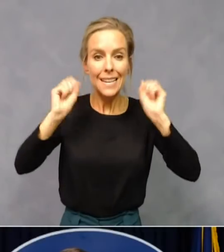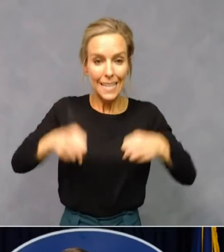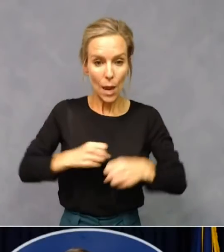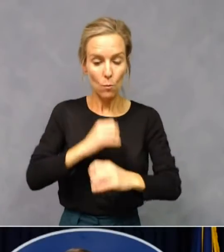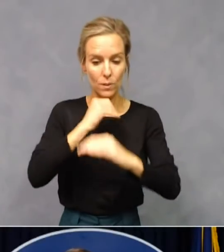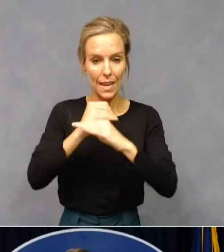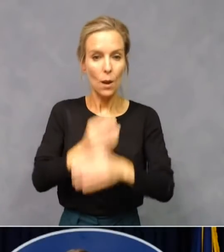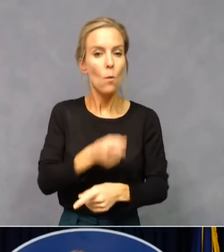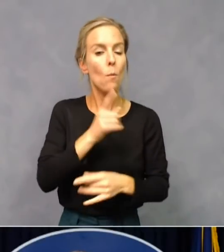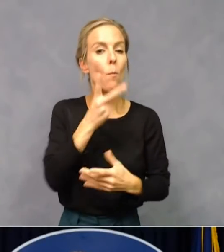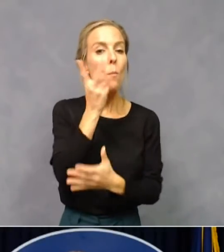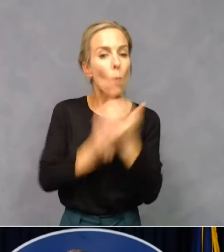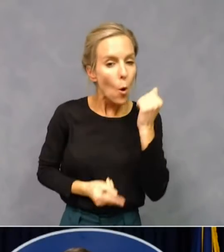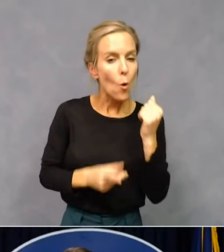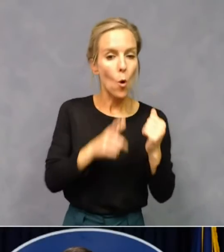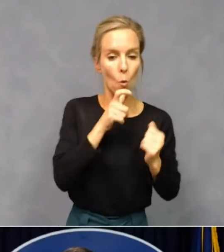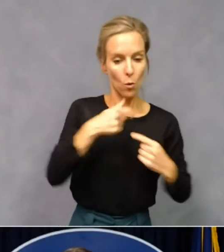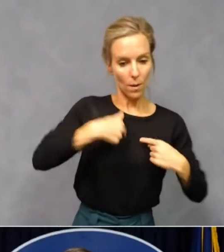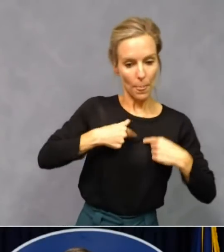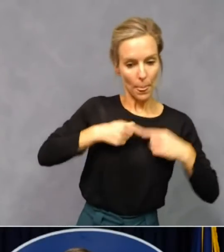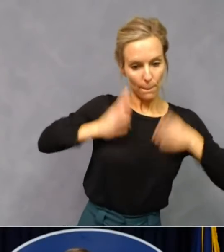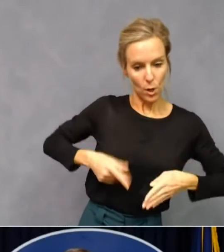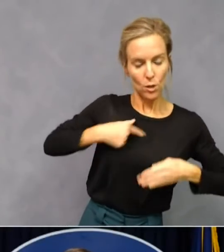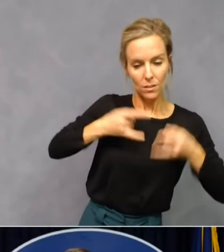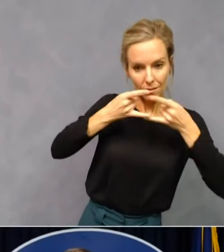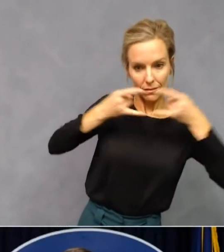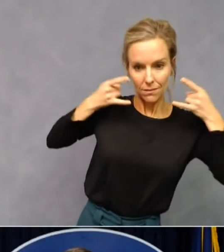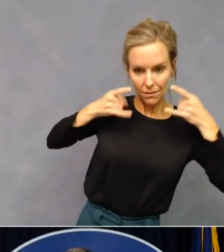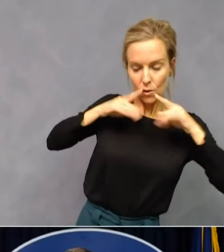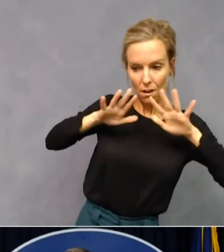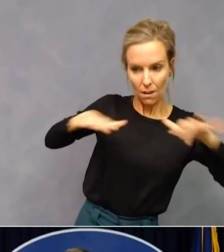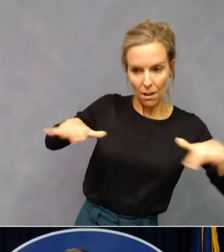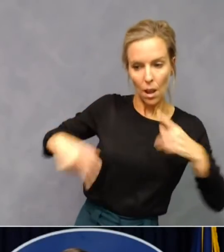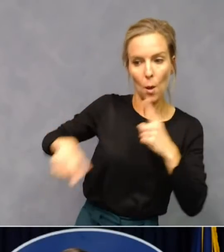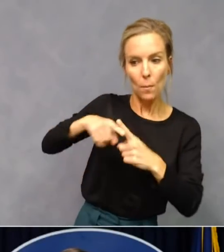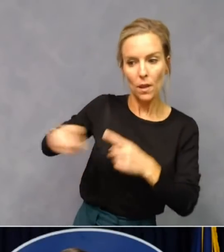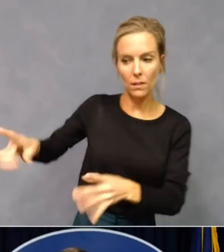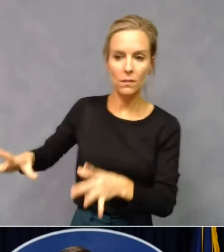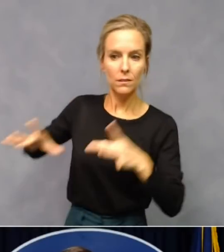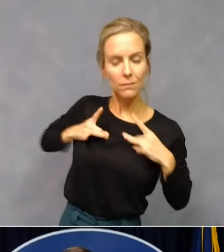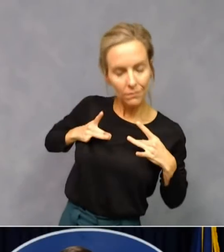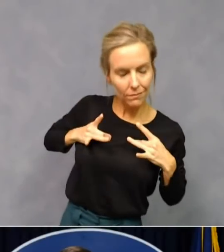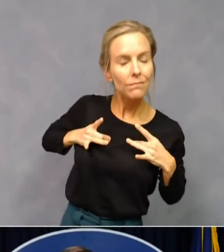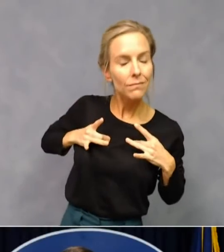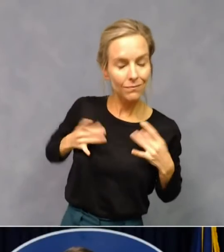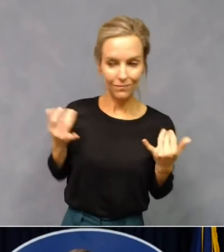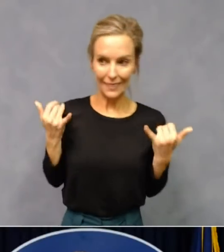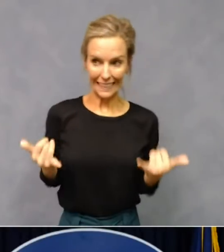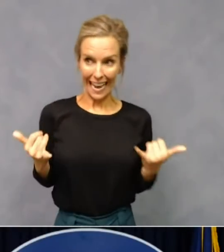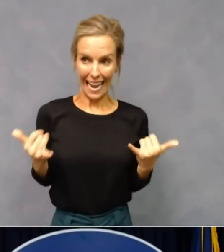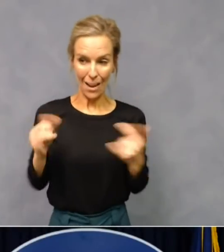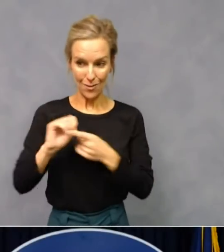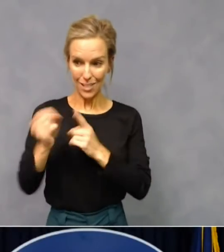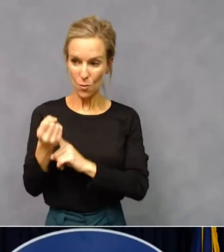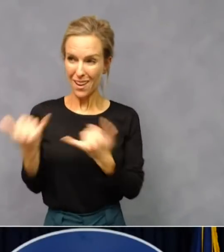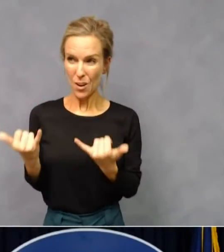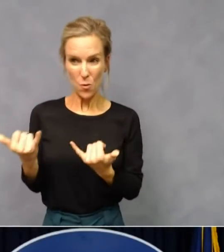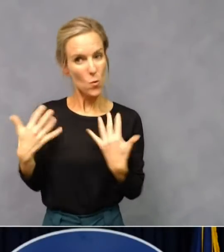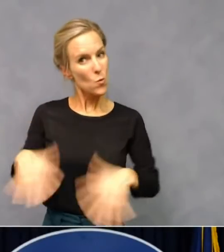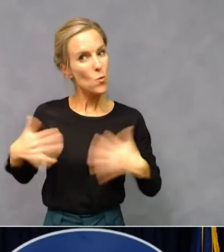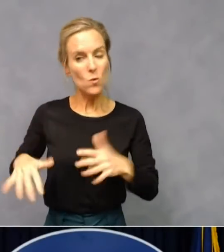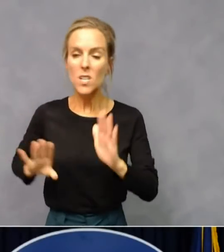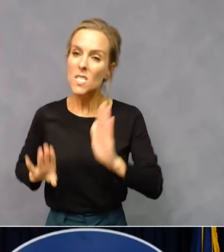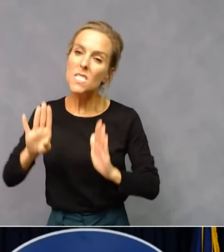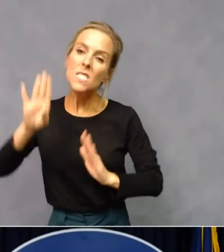wearer and those around them from COVID-19. So with cases surging, wear your mask, it protects you. The agency